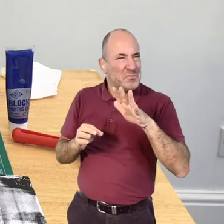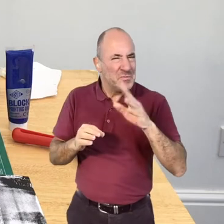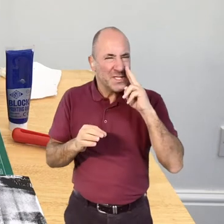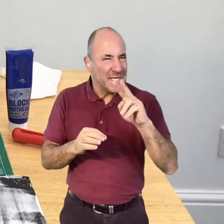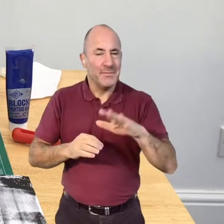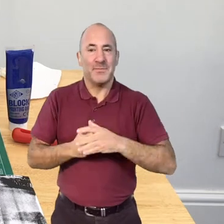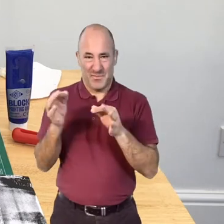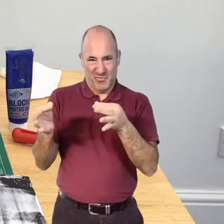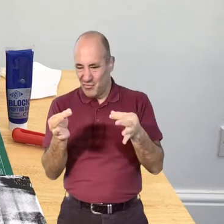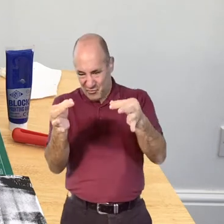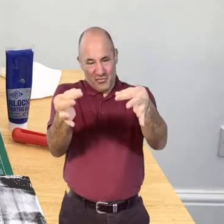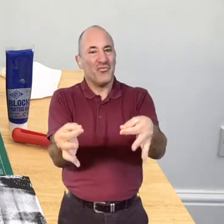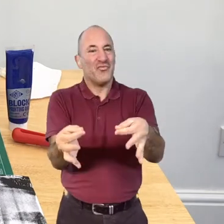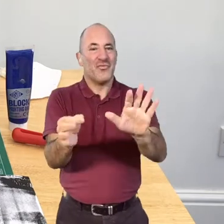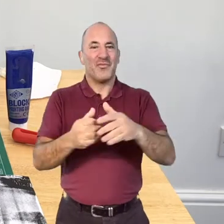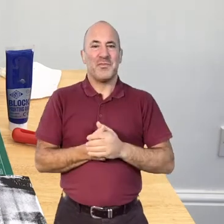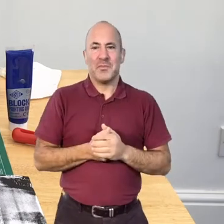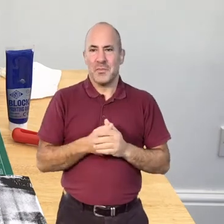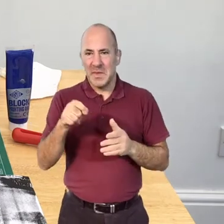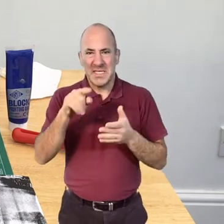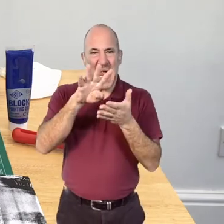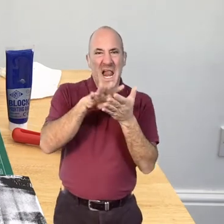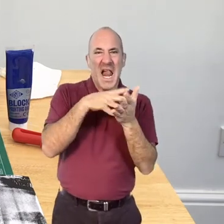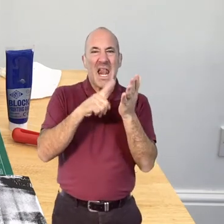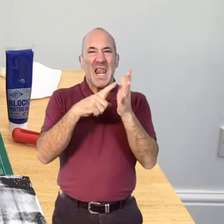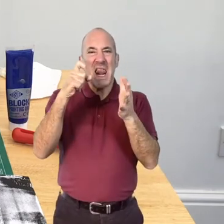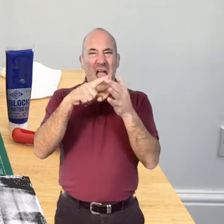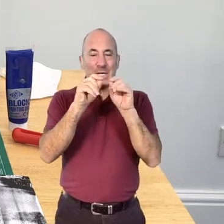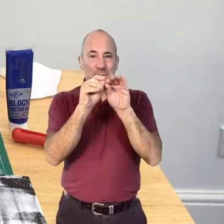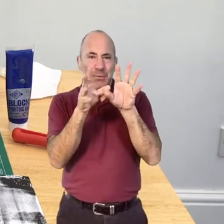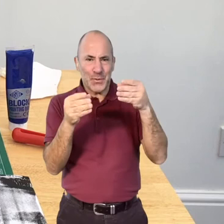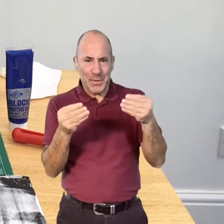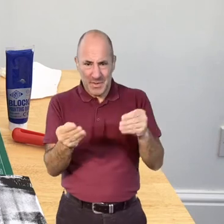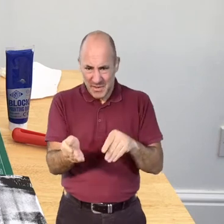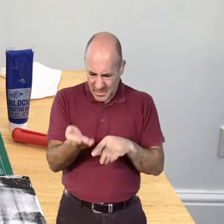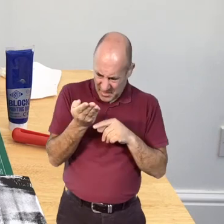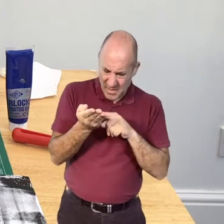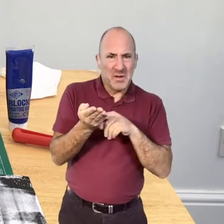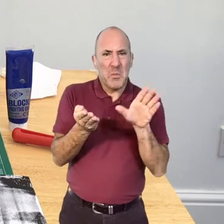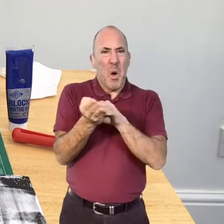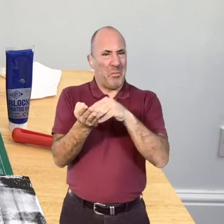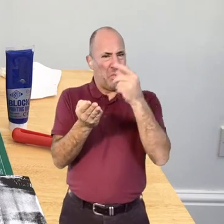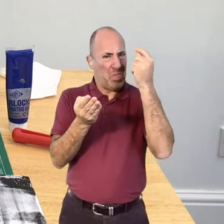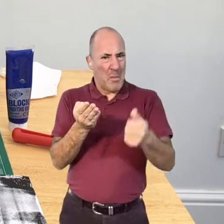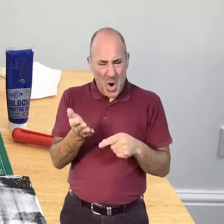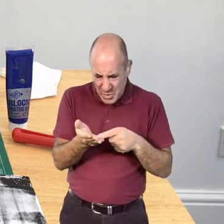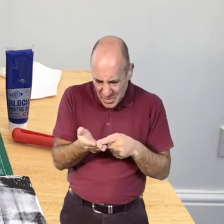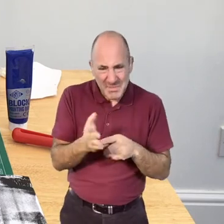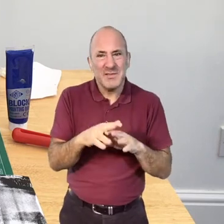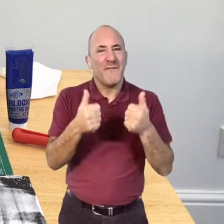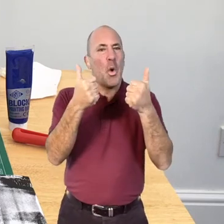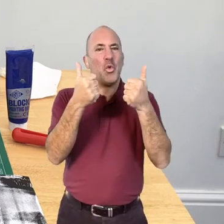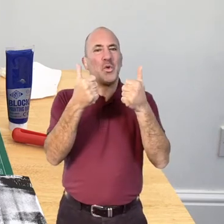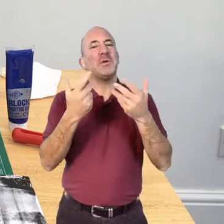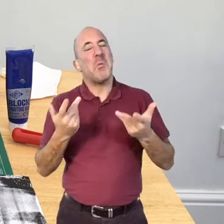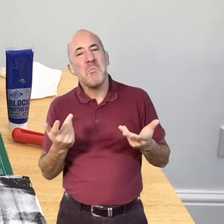And place that there. Let's see how this lace. Now the lace has barely picked up any ink at all. So that didn't work